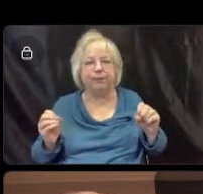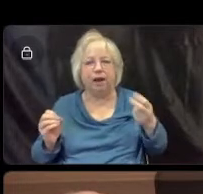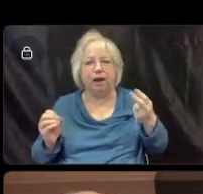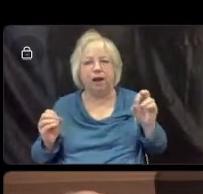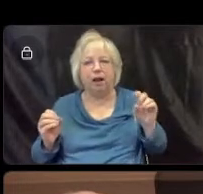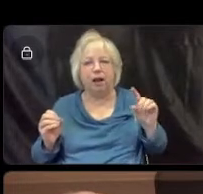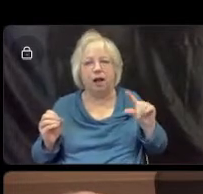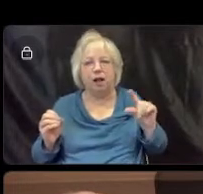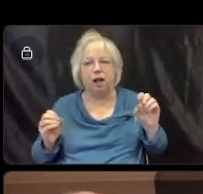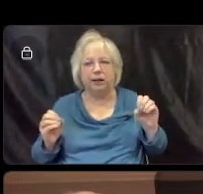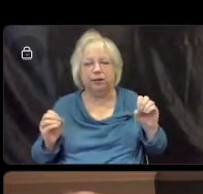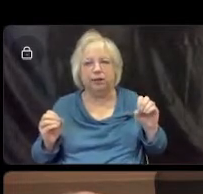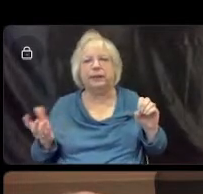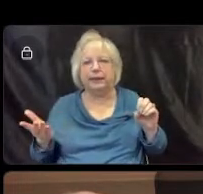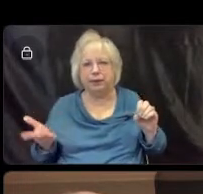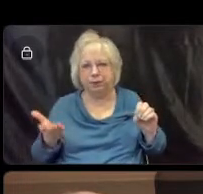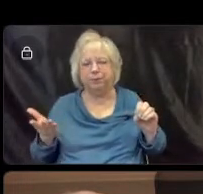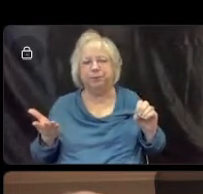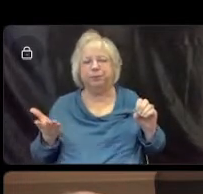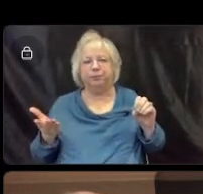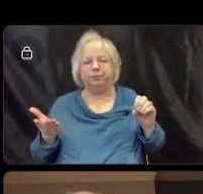Hodge. Here.